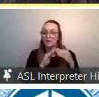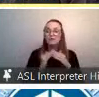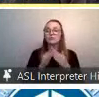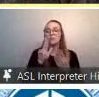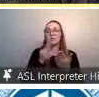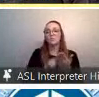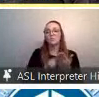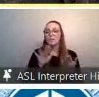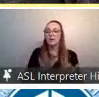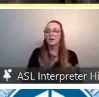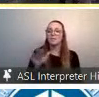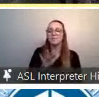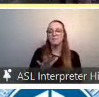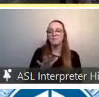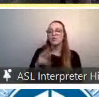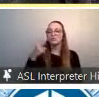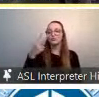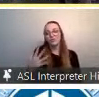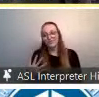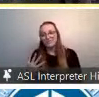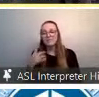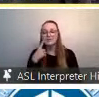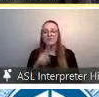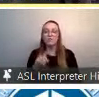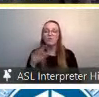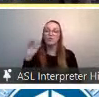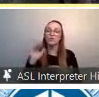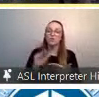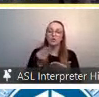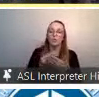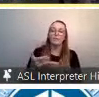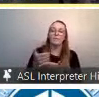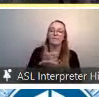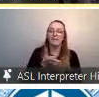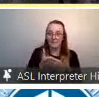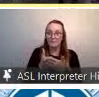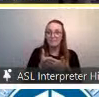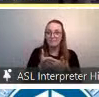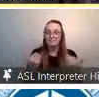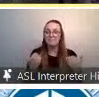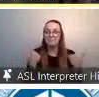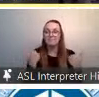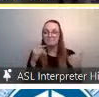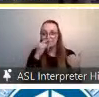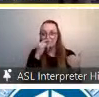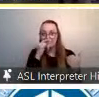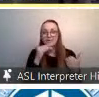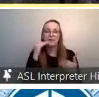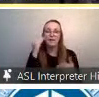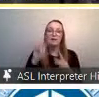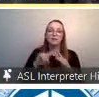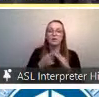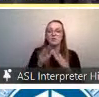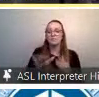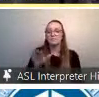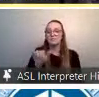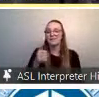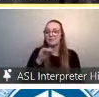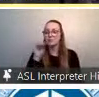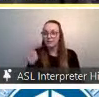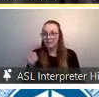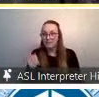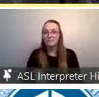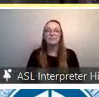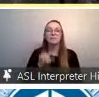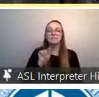2/5 of low-income youngsters. Head Start is about 10%, additional 10% of 3 and 4-year-olds. TK now